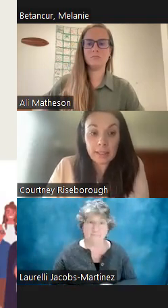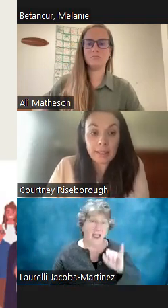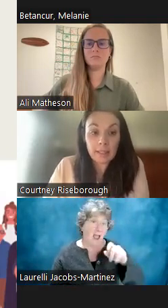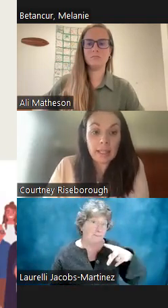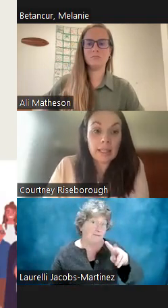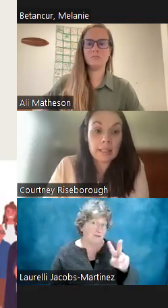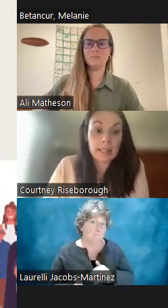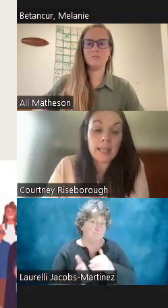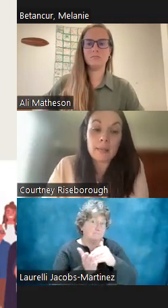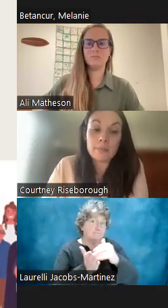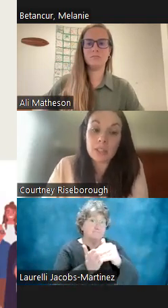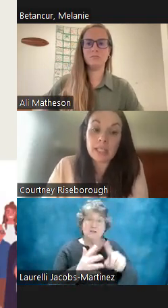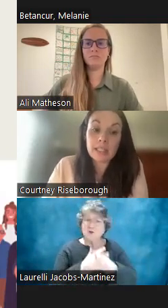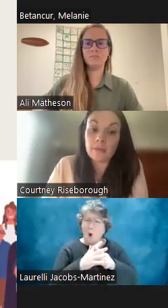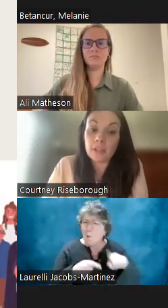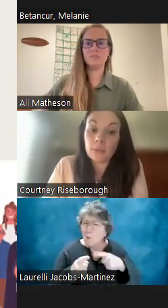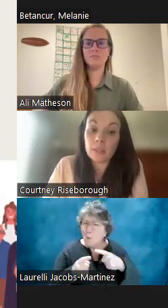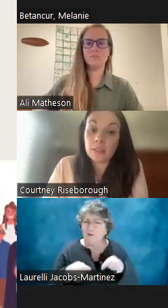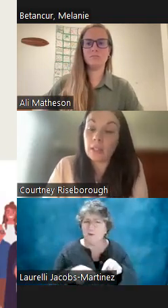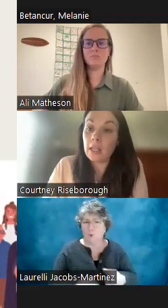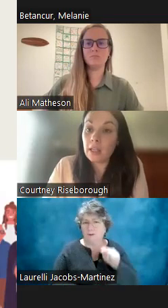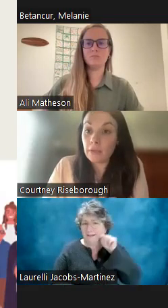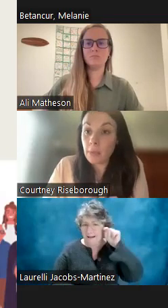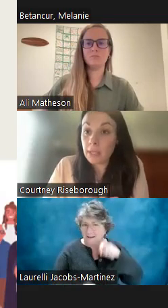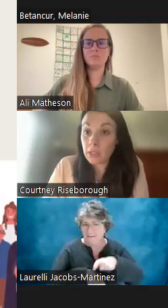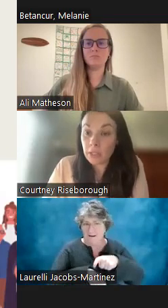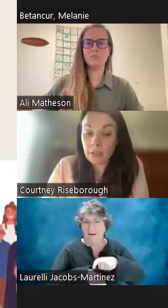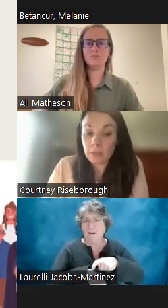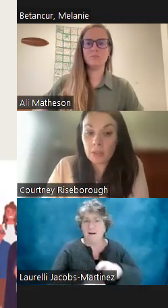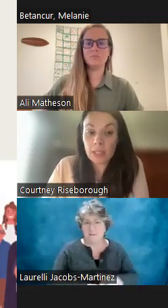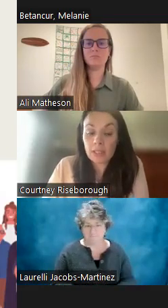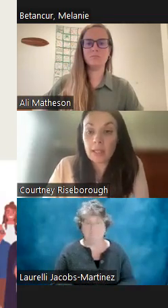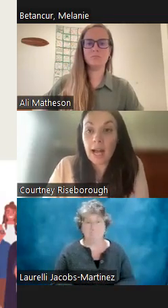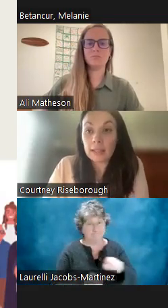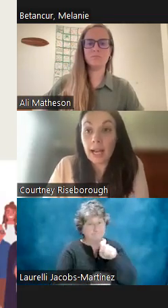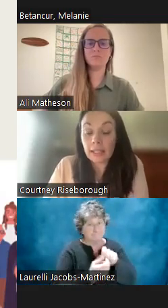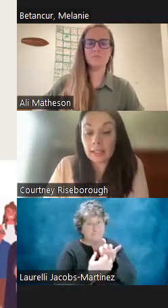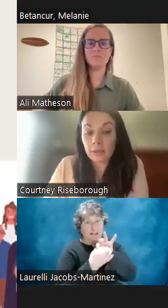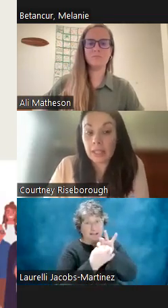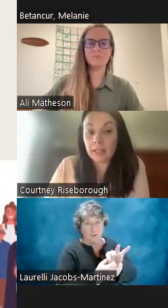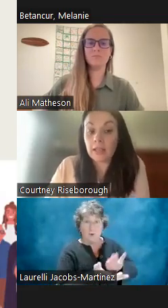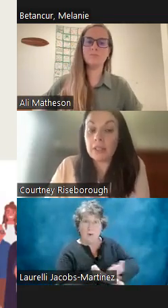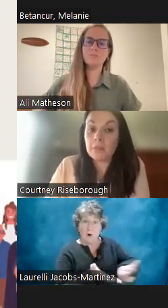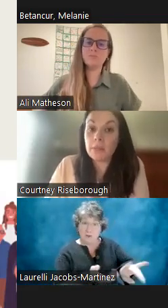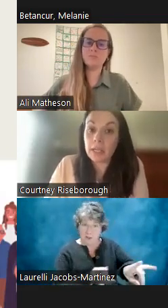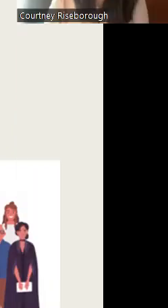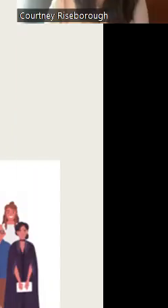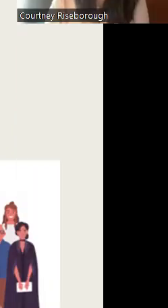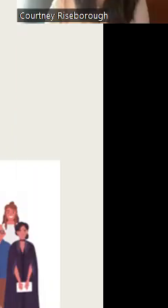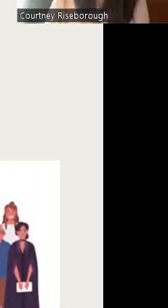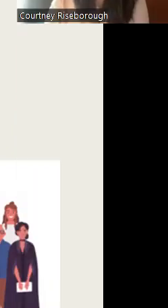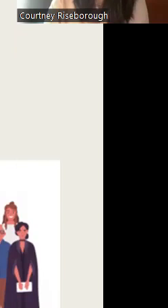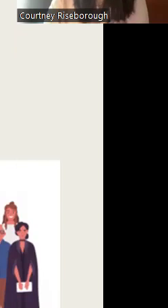adolescence, and again, marginalized individuals from underserved communities are at the highest risk of intimate